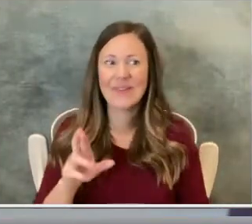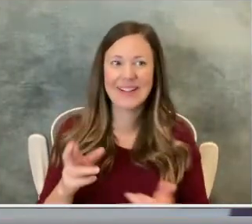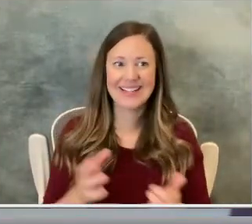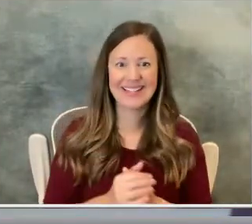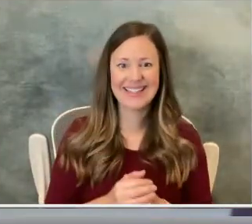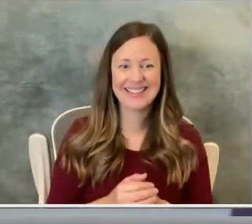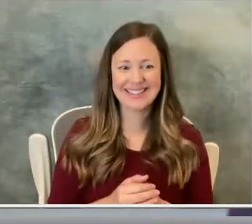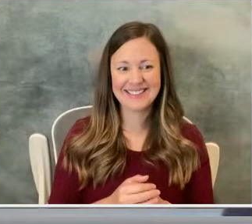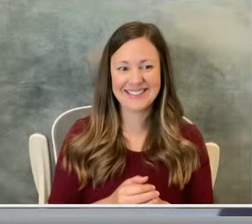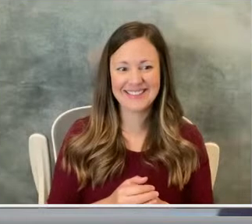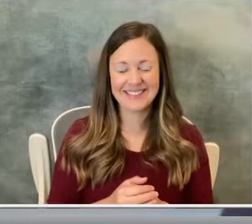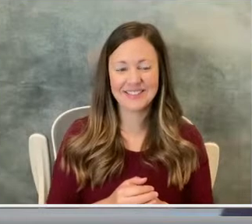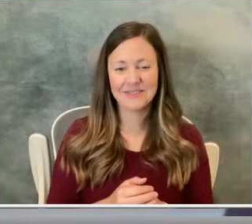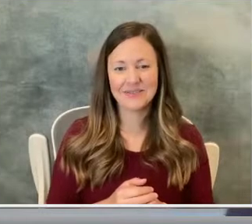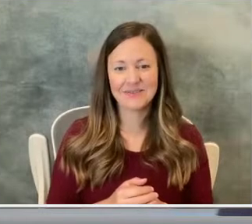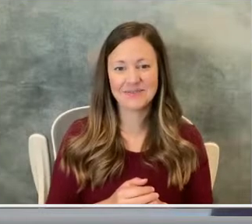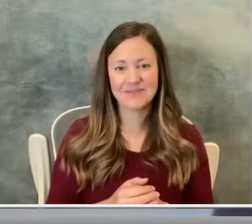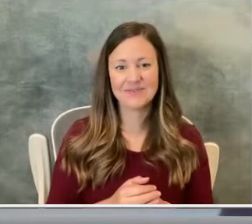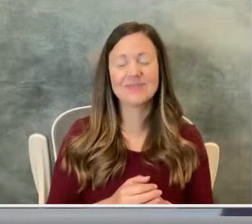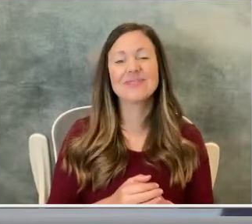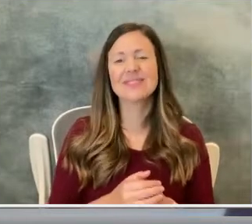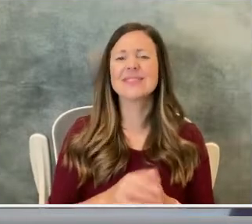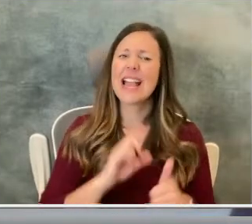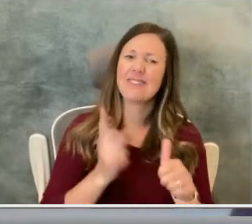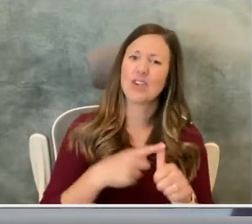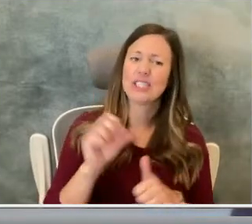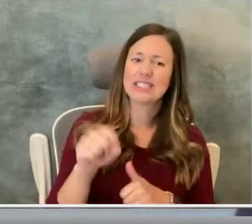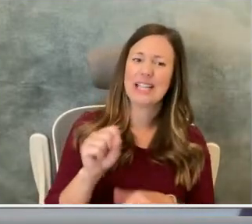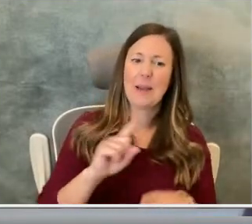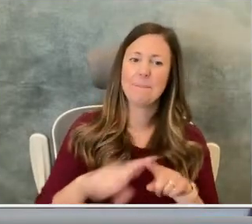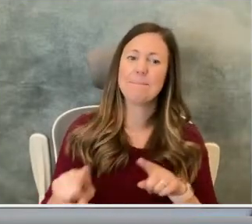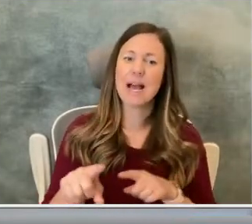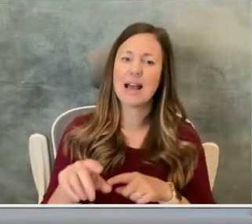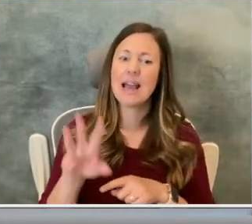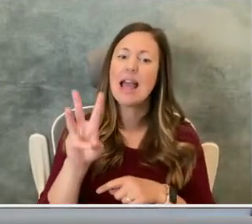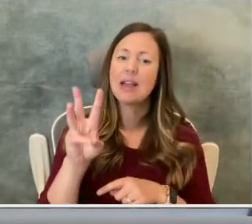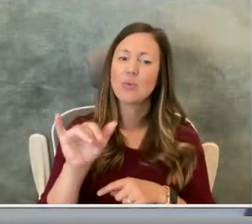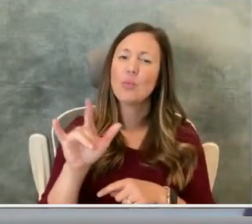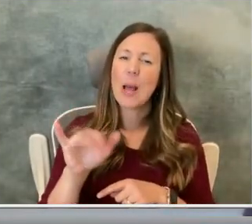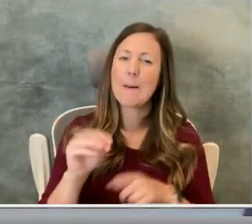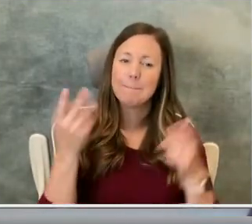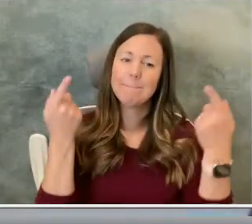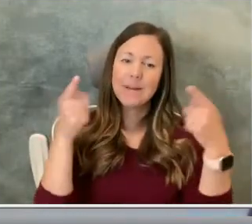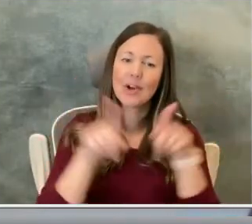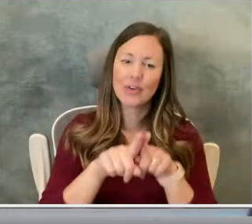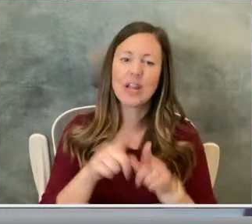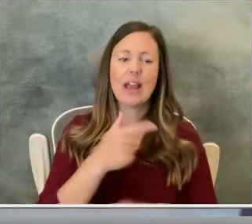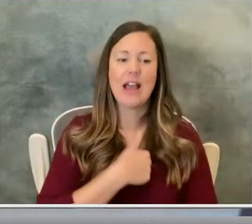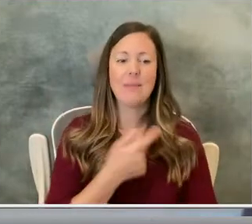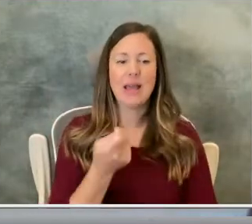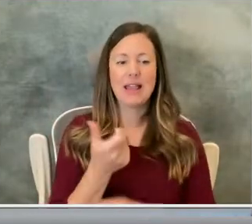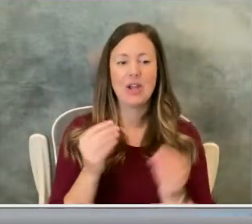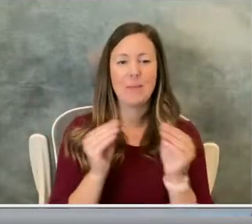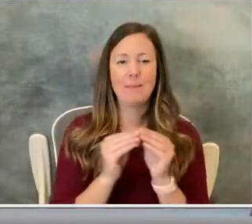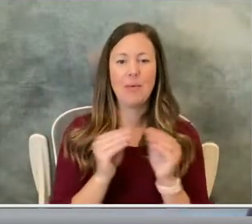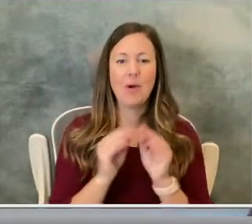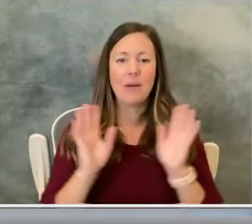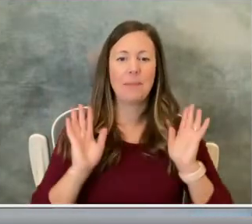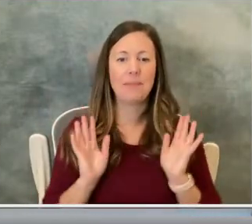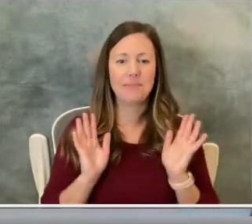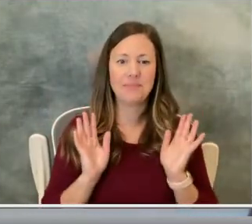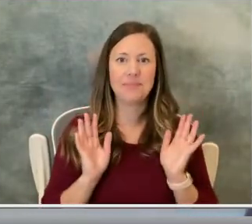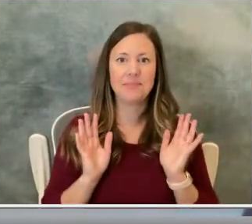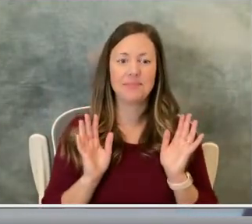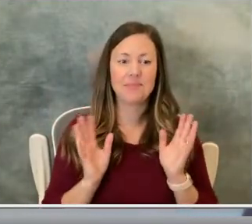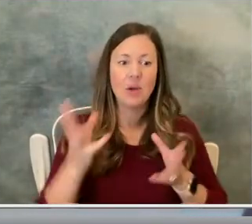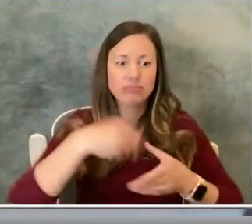I would say initially, but and William would probably concur that I've been a little more hands-on than maybe he'd